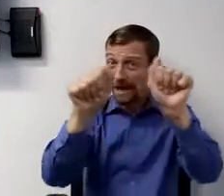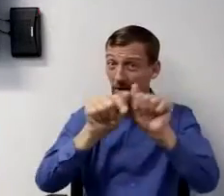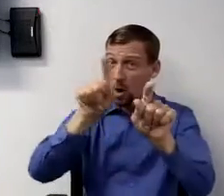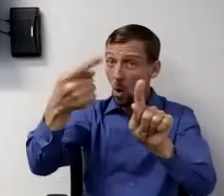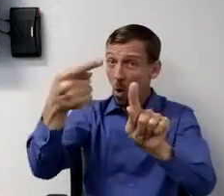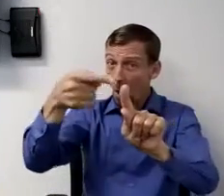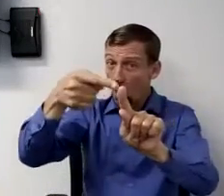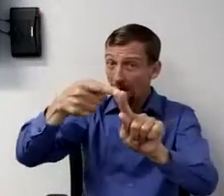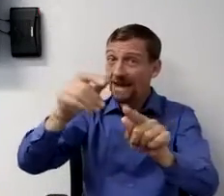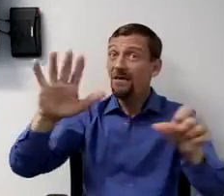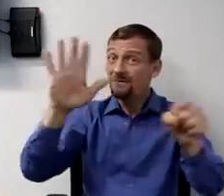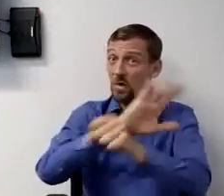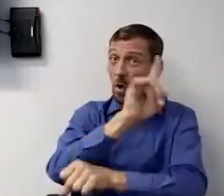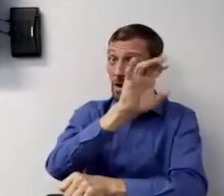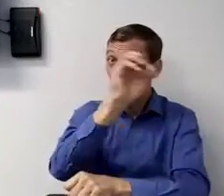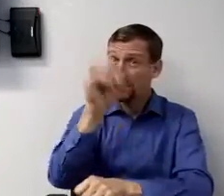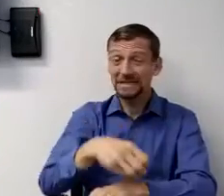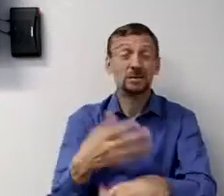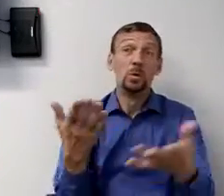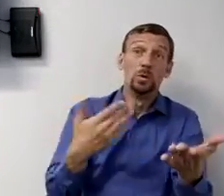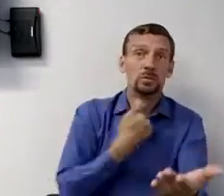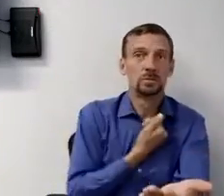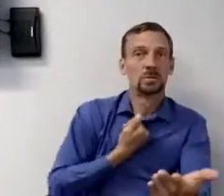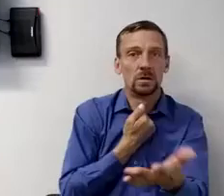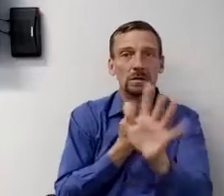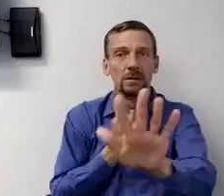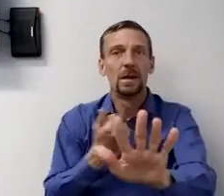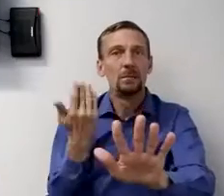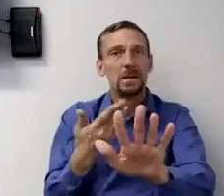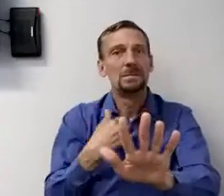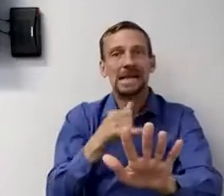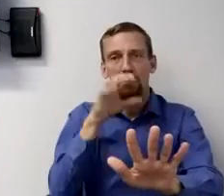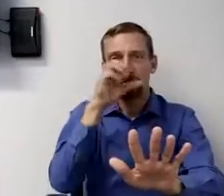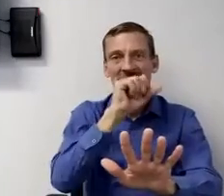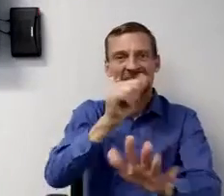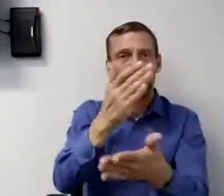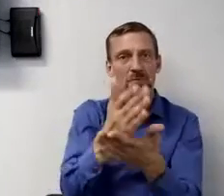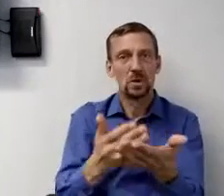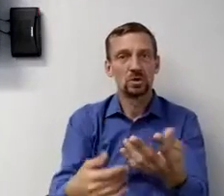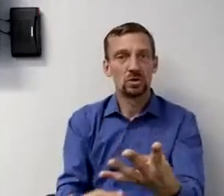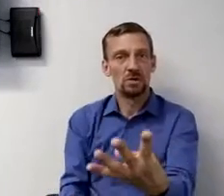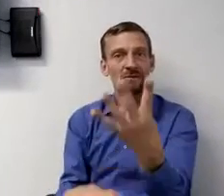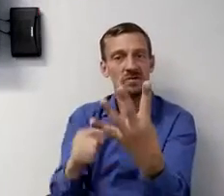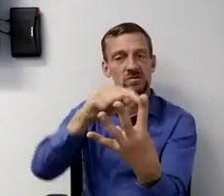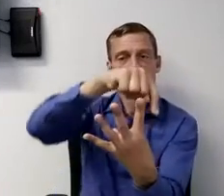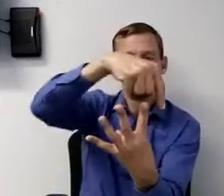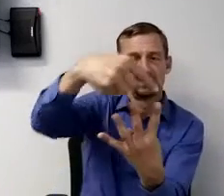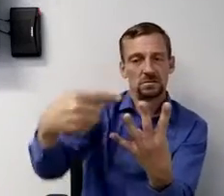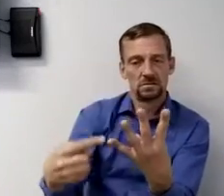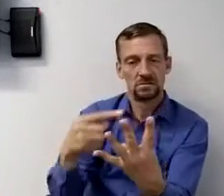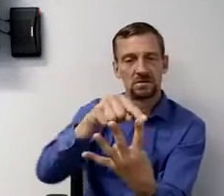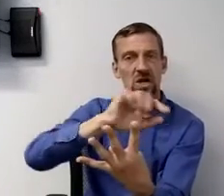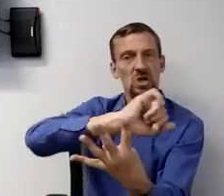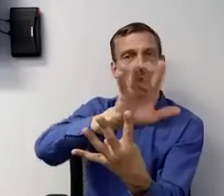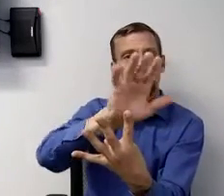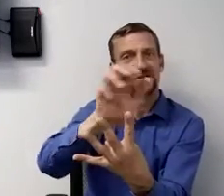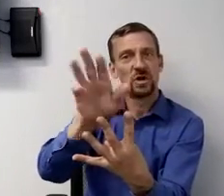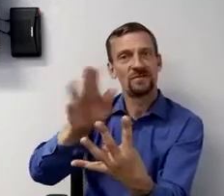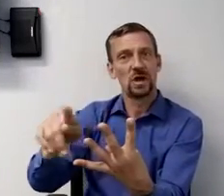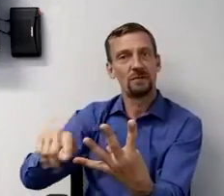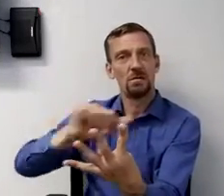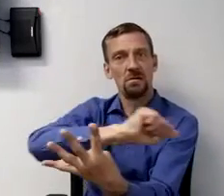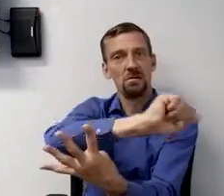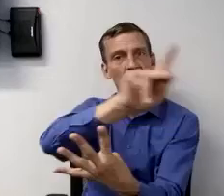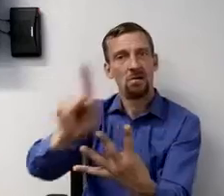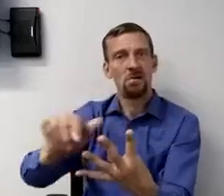if maybe I skipped over that. So we have 4 units that have been dedicated to the treatment of